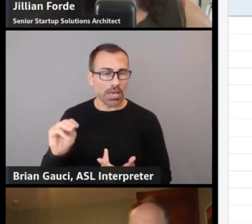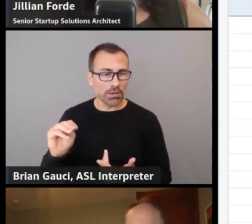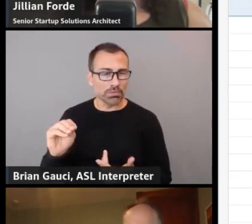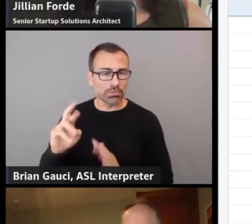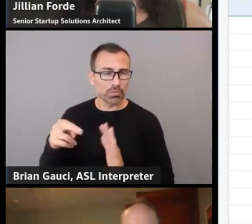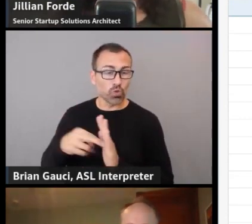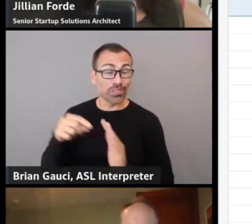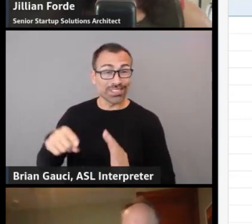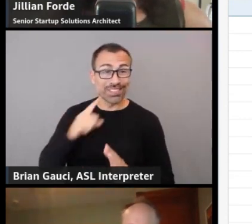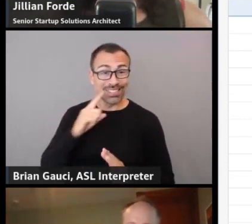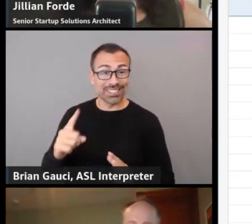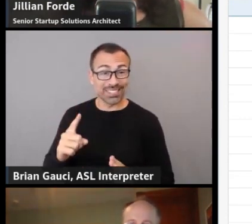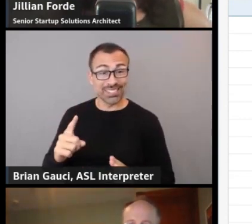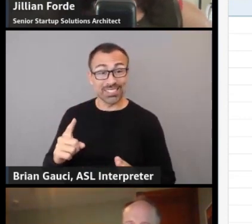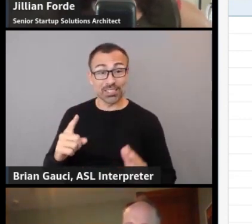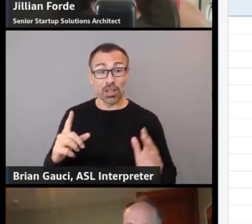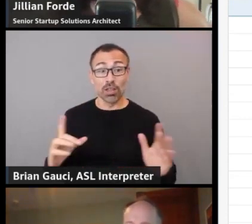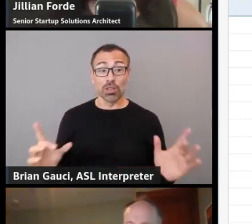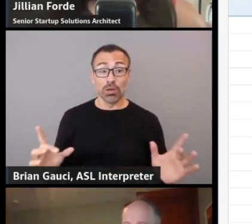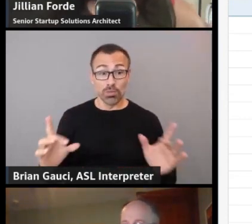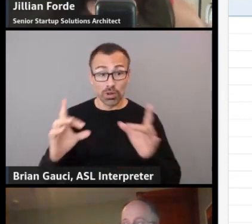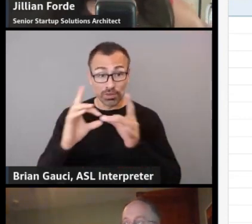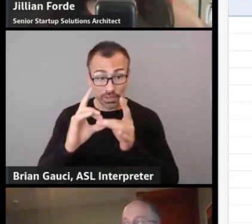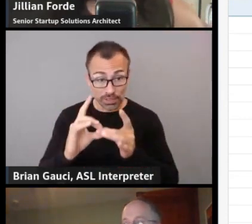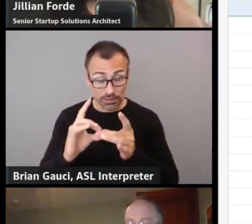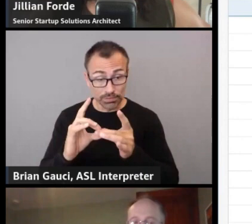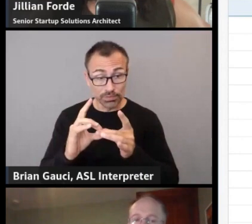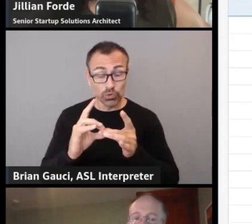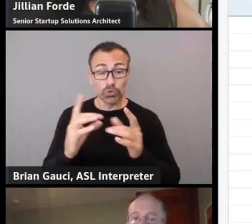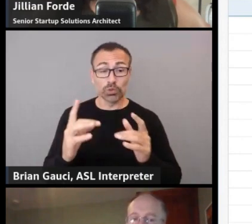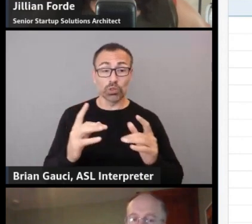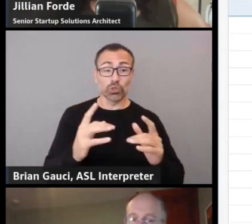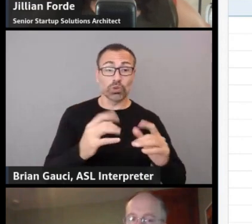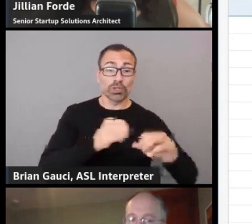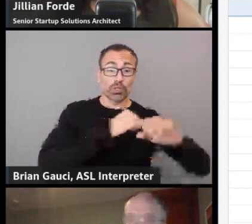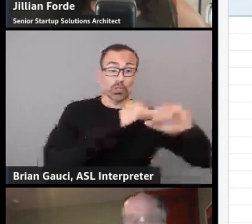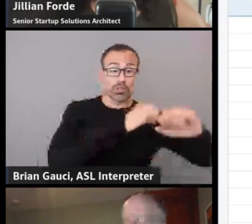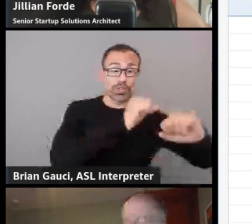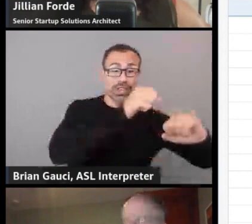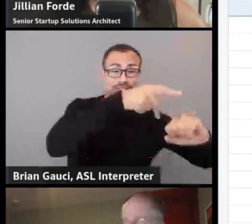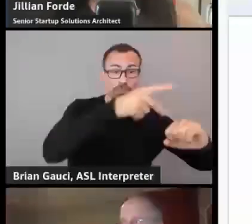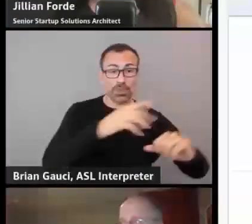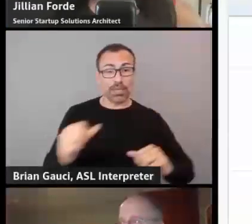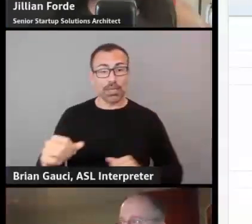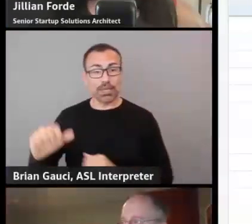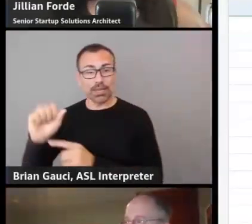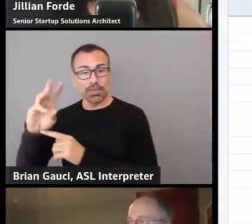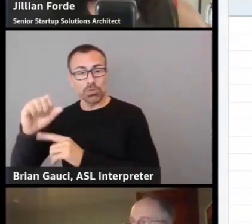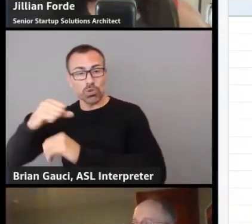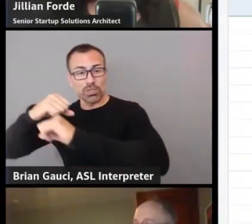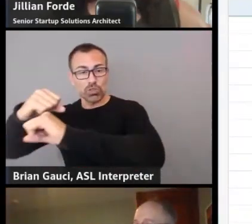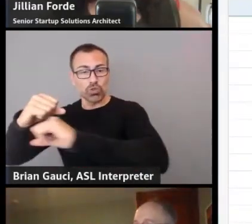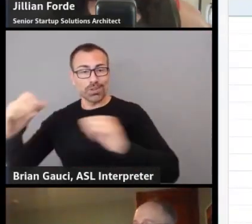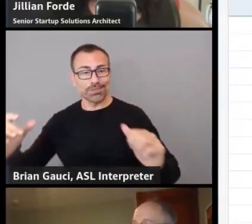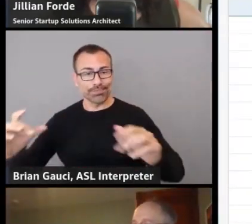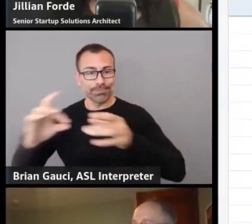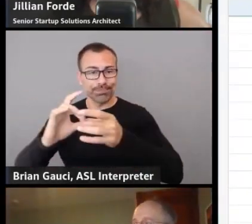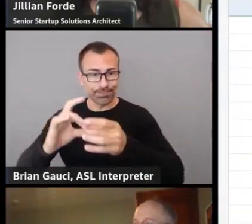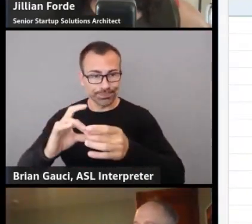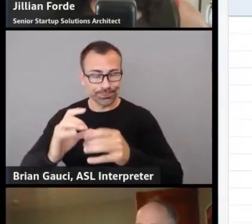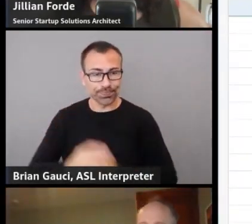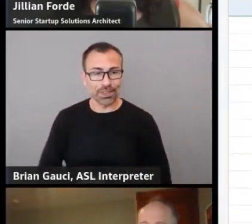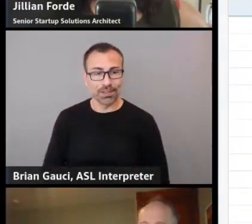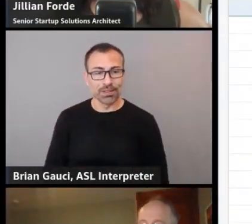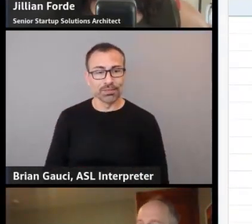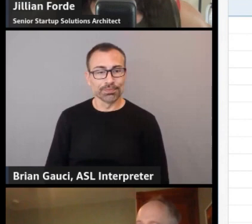of connection between that granular SAP security and that granular AWS security. That is